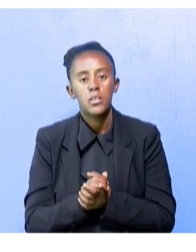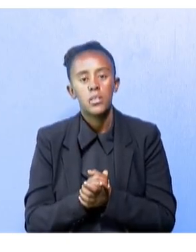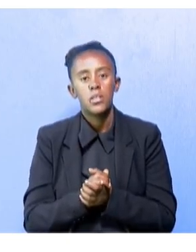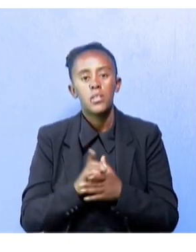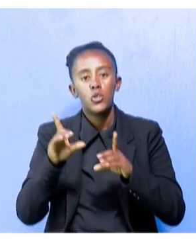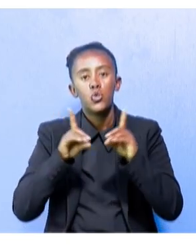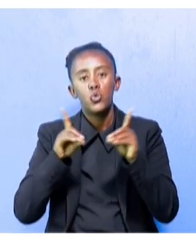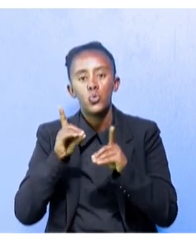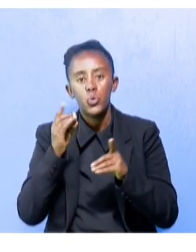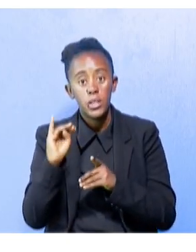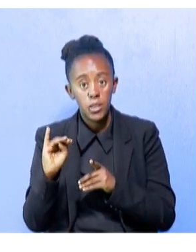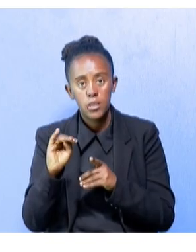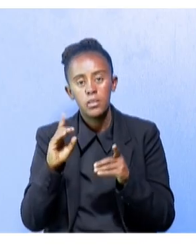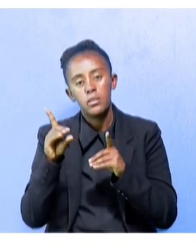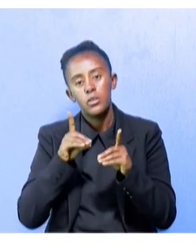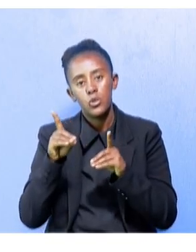doing